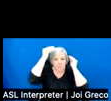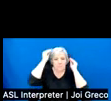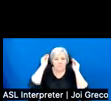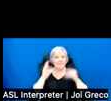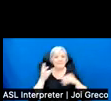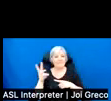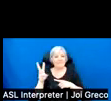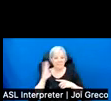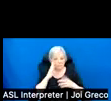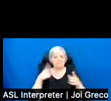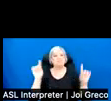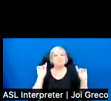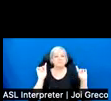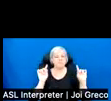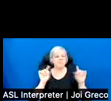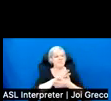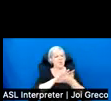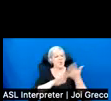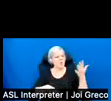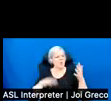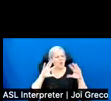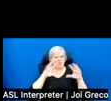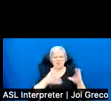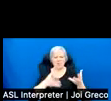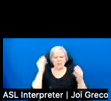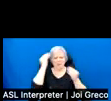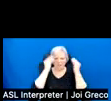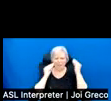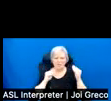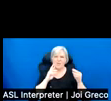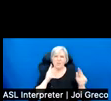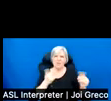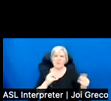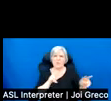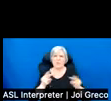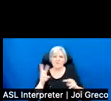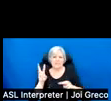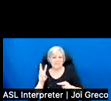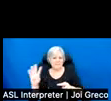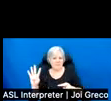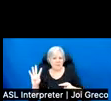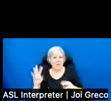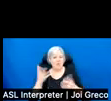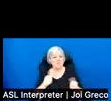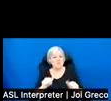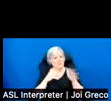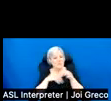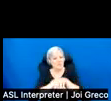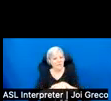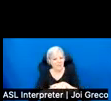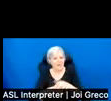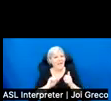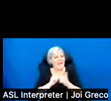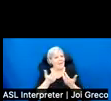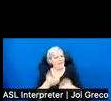take an entire set of electrodes, and we're actually looking at about 64, and we're integrating those to try and figure out how do we get a